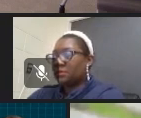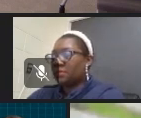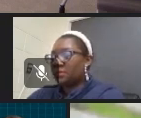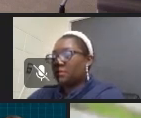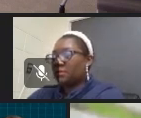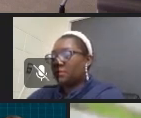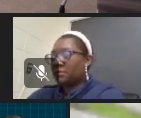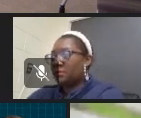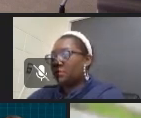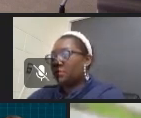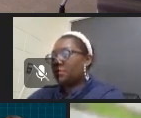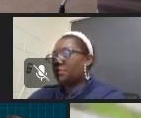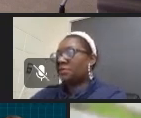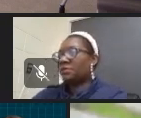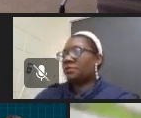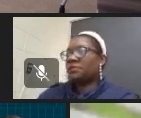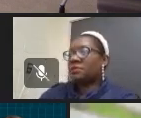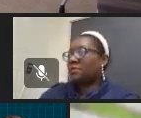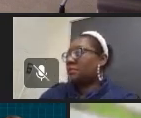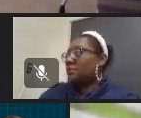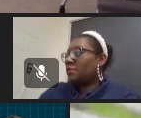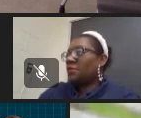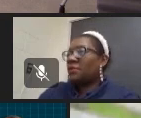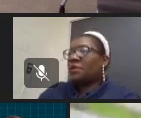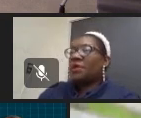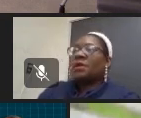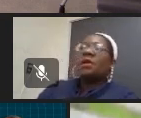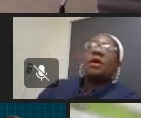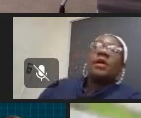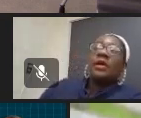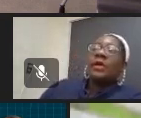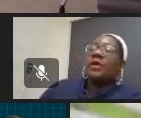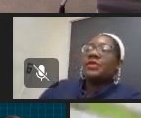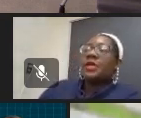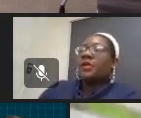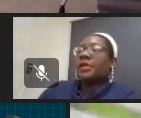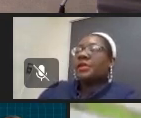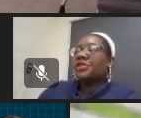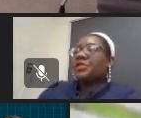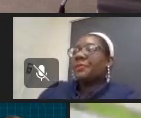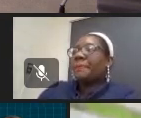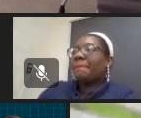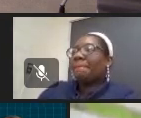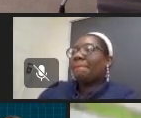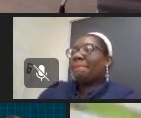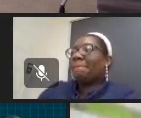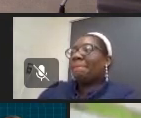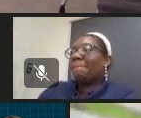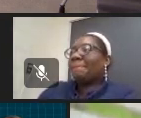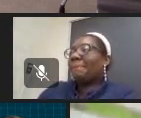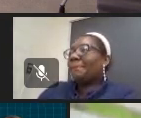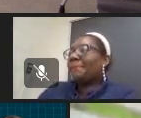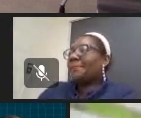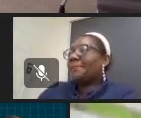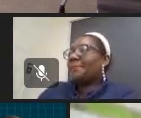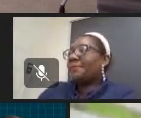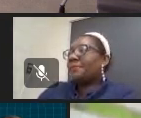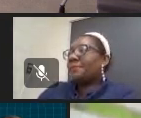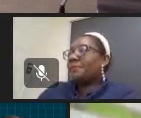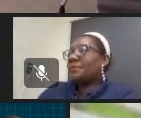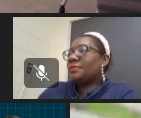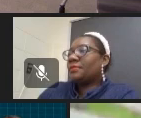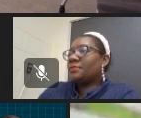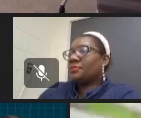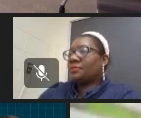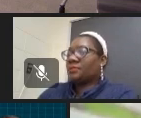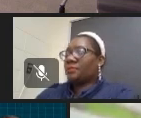we value your opinion, and we value you as people and as professionals. So in order to end our meeting today, I need someone